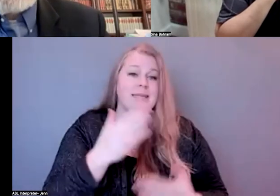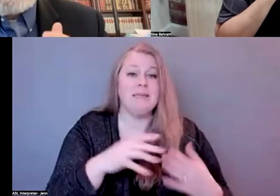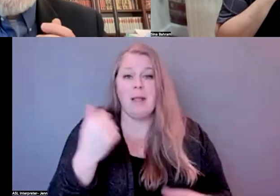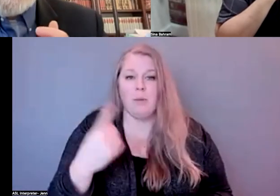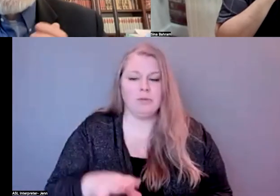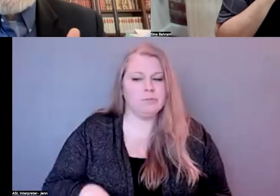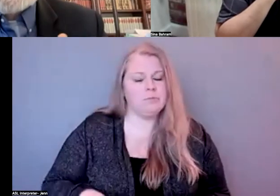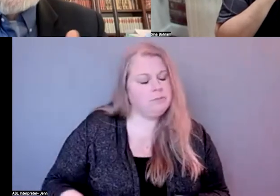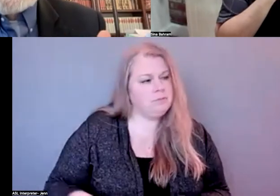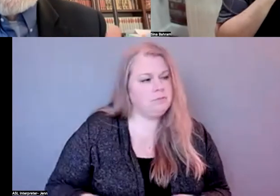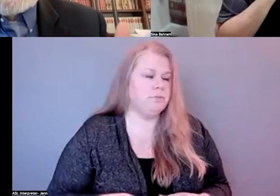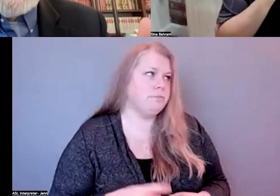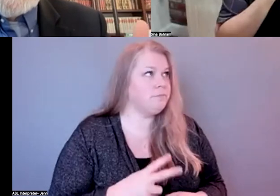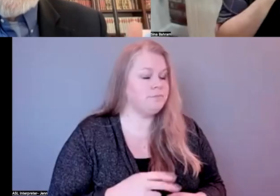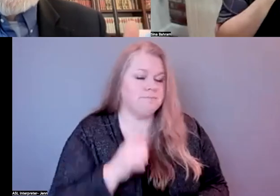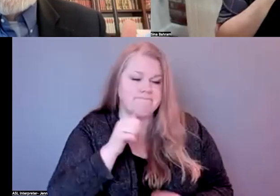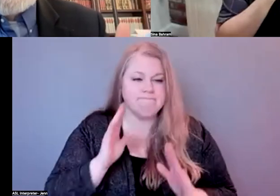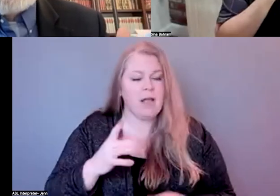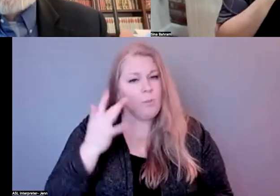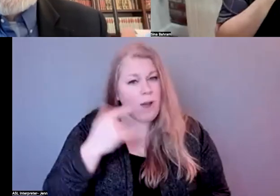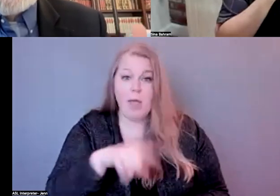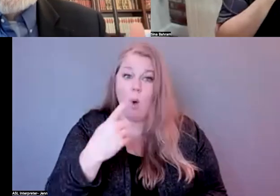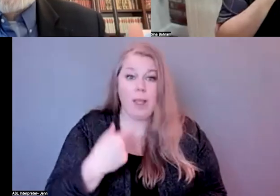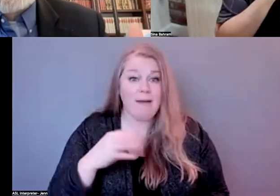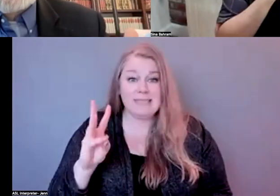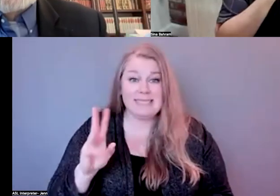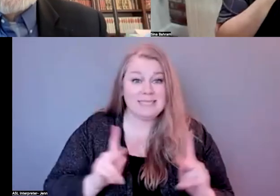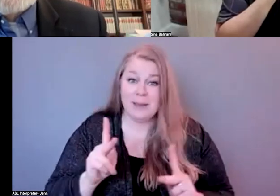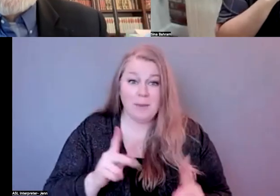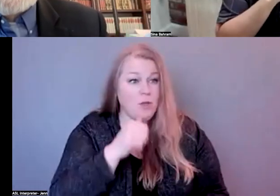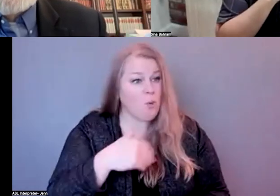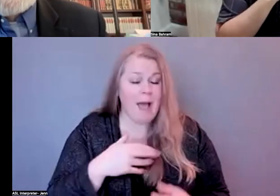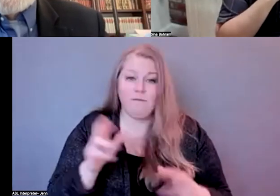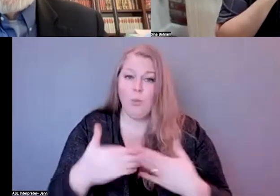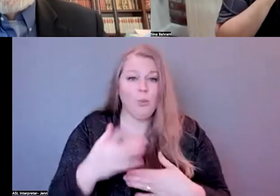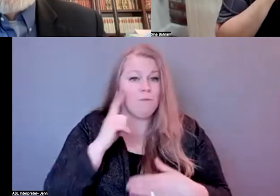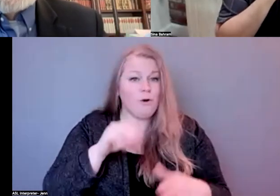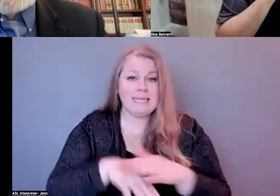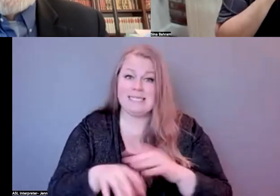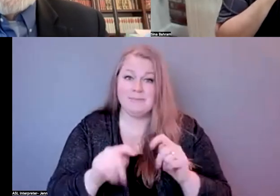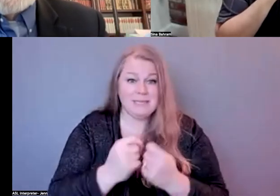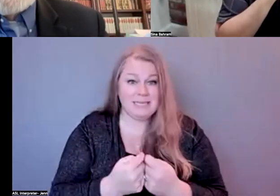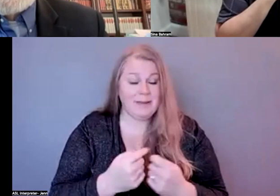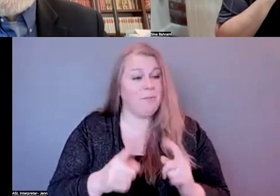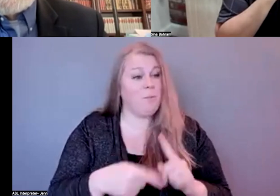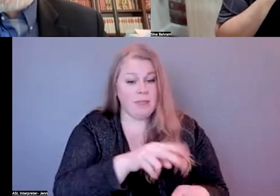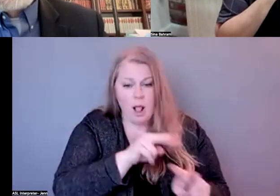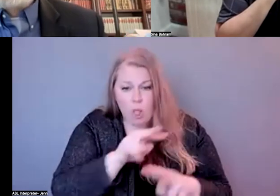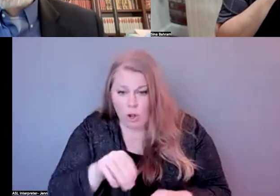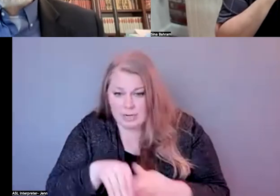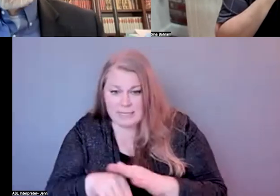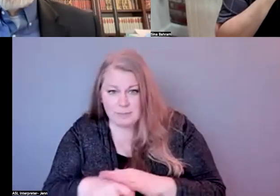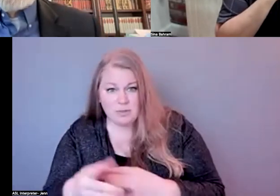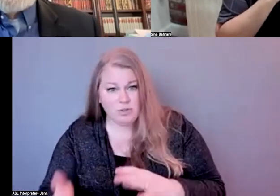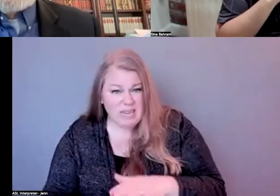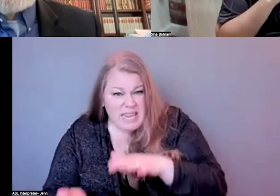way because they only got 6 people. They don't have room for an accessibility team. And when they went to look at accessibility, you gave them